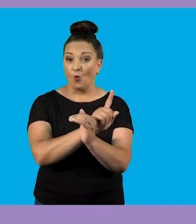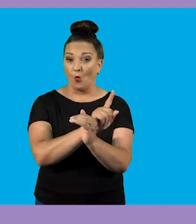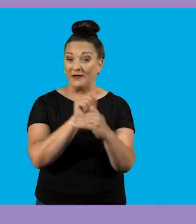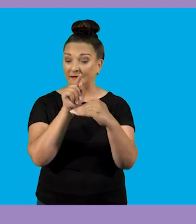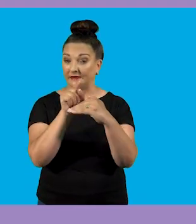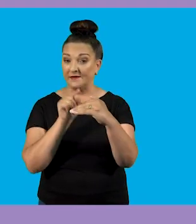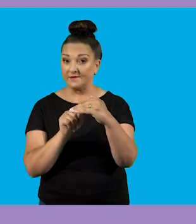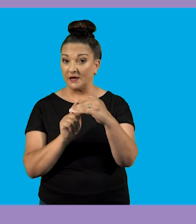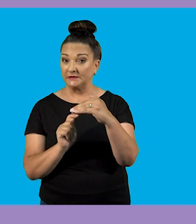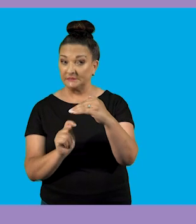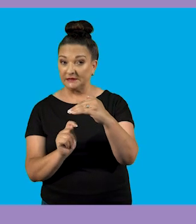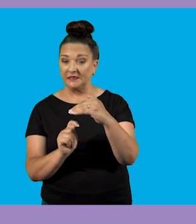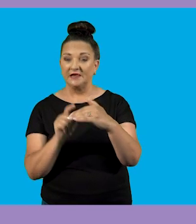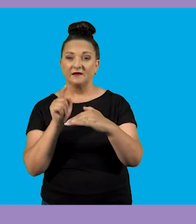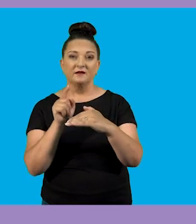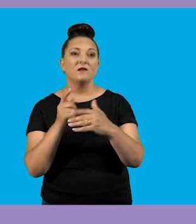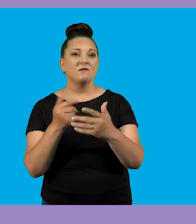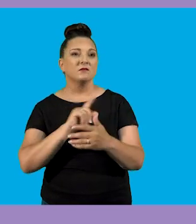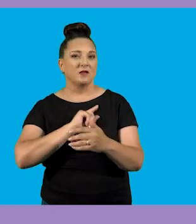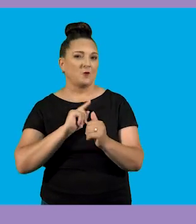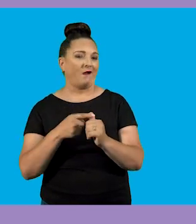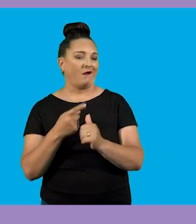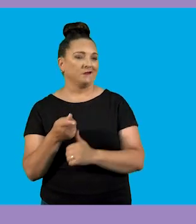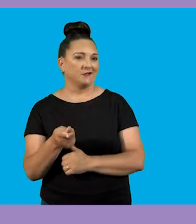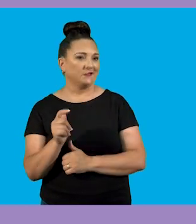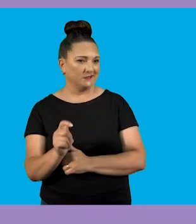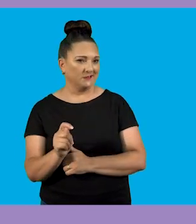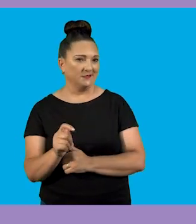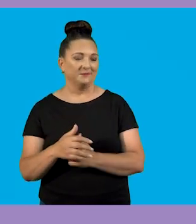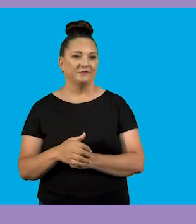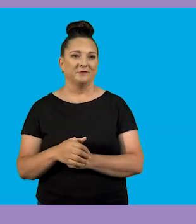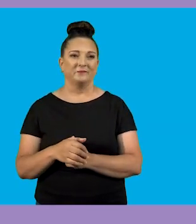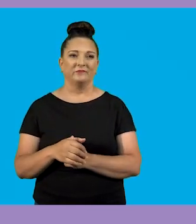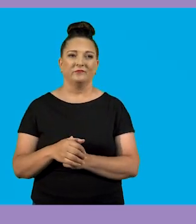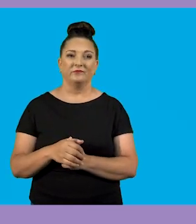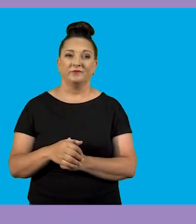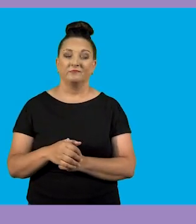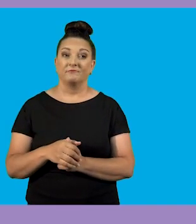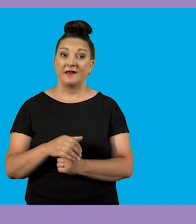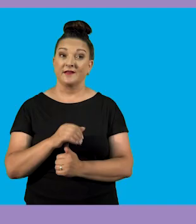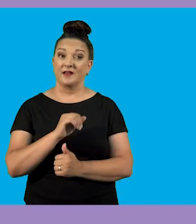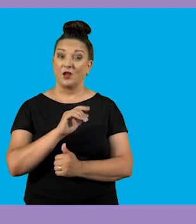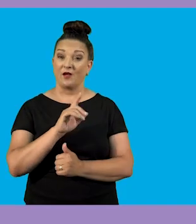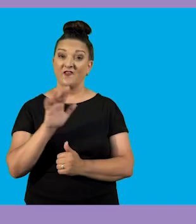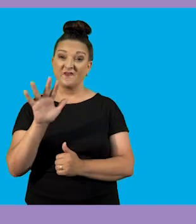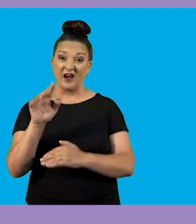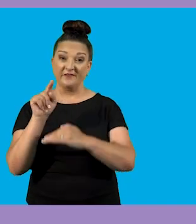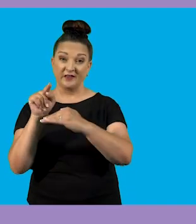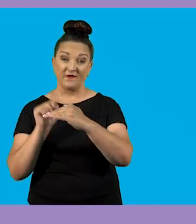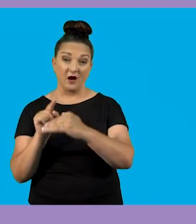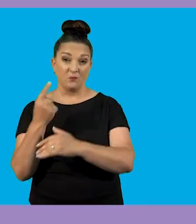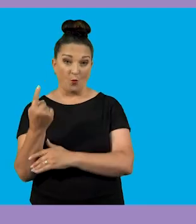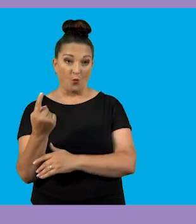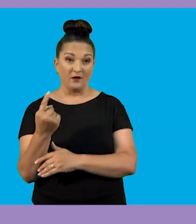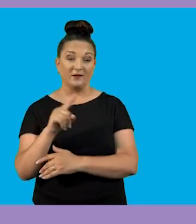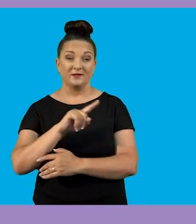divided by t, that is going to leave us with a t, and we are adding in there, so that 5 divided by 1 is just going to